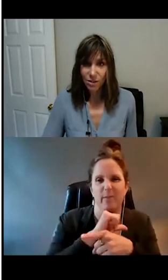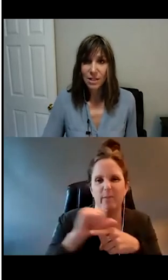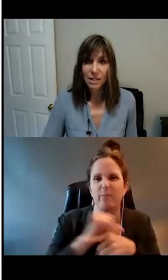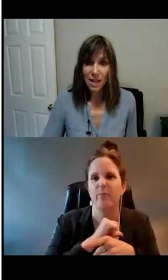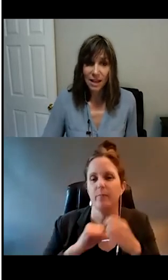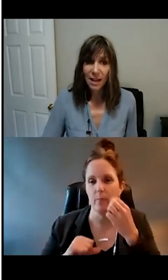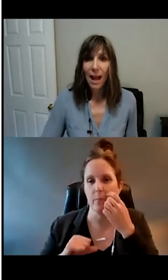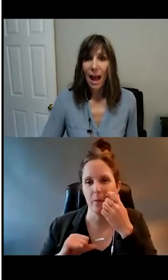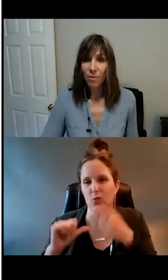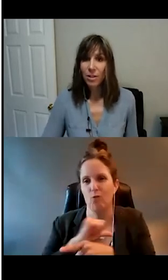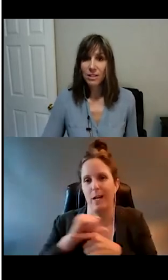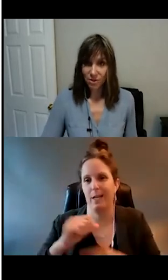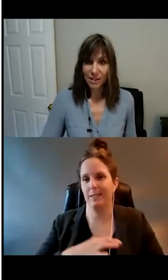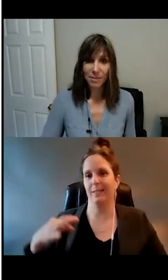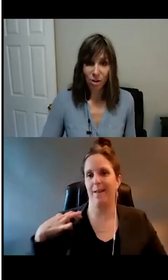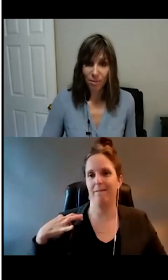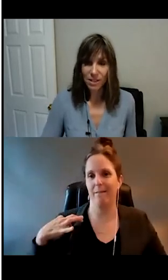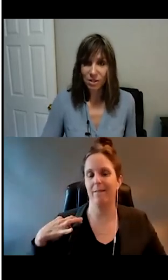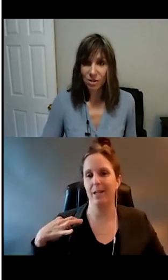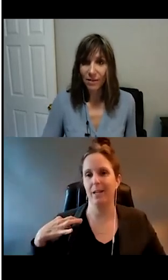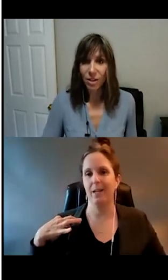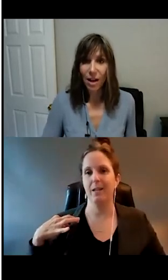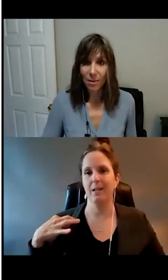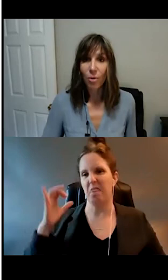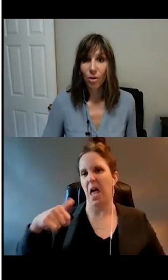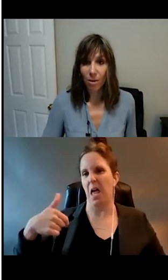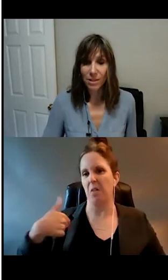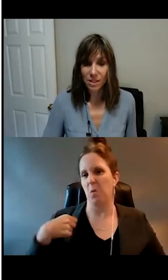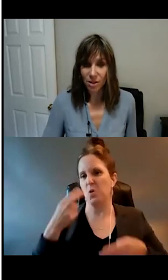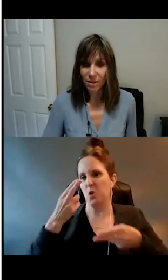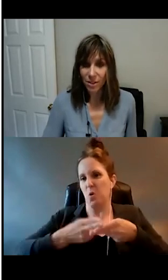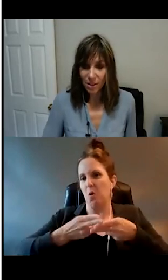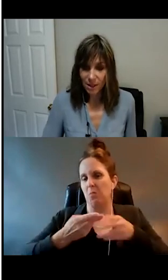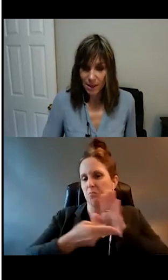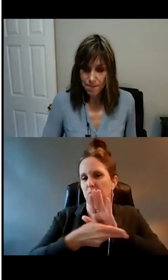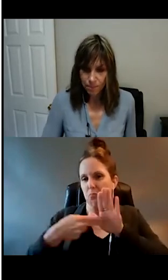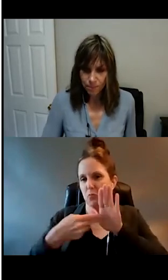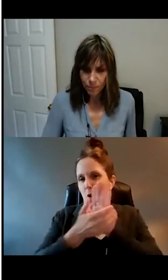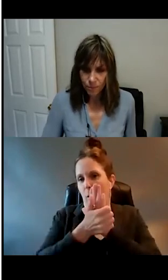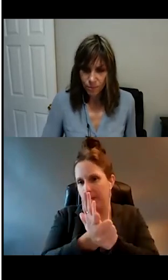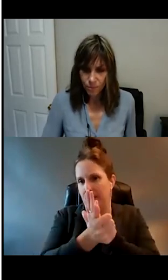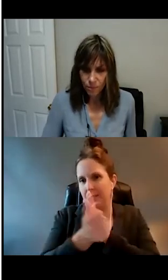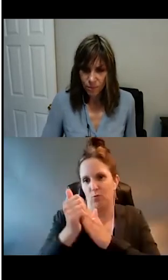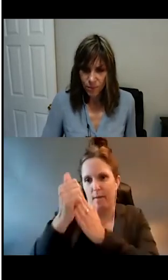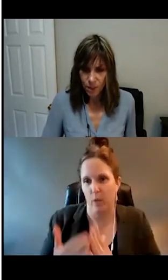I think I heard Dee say. I would consider that to be a competency driver, an important competency driver.